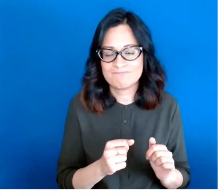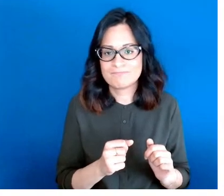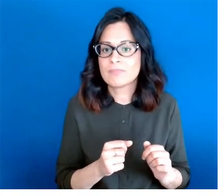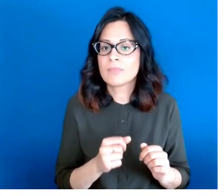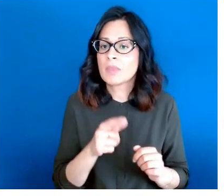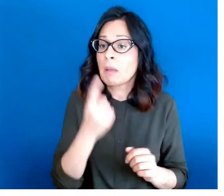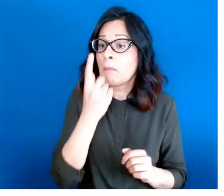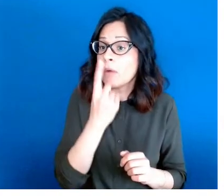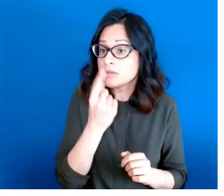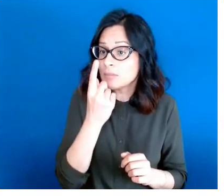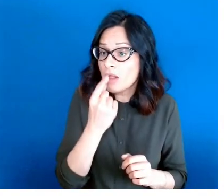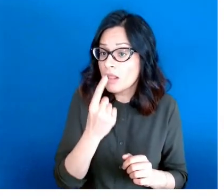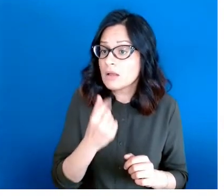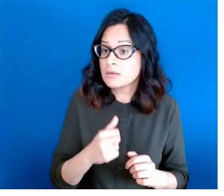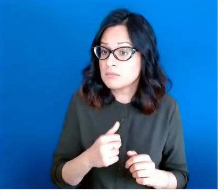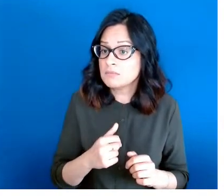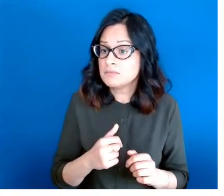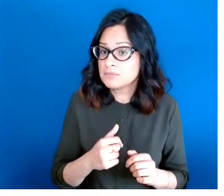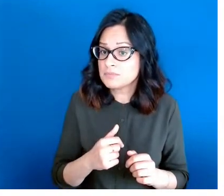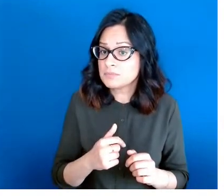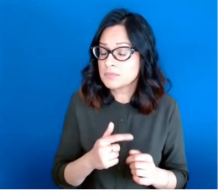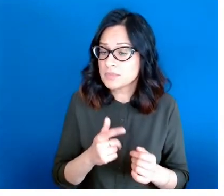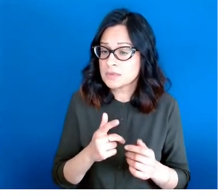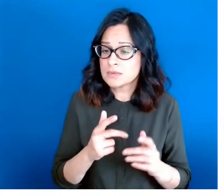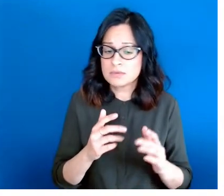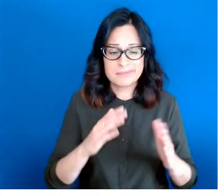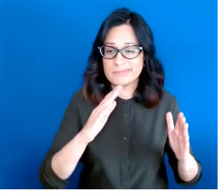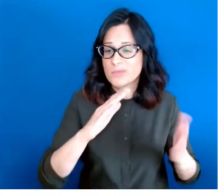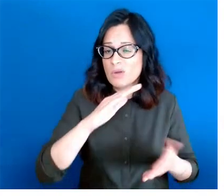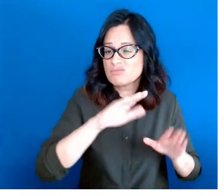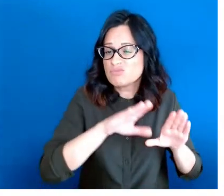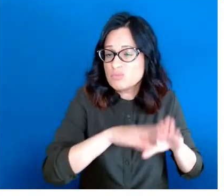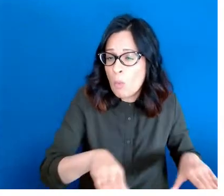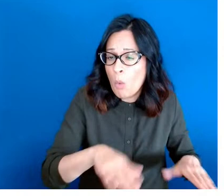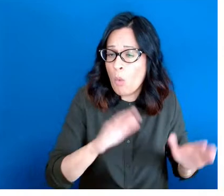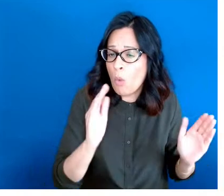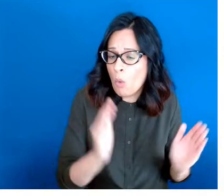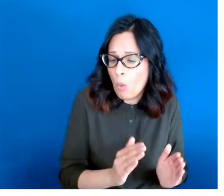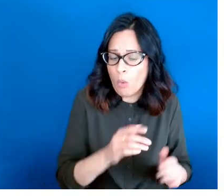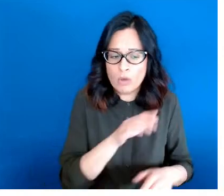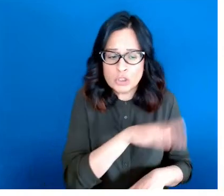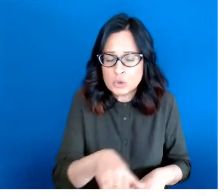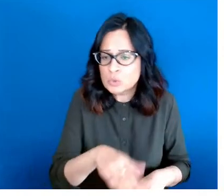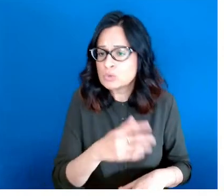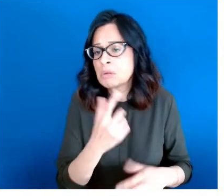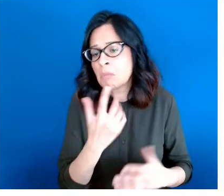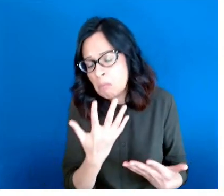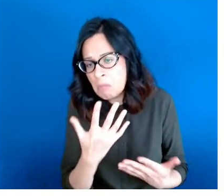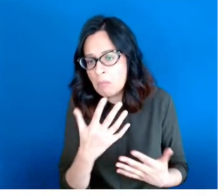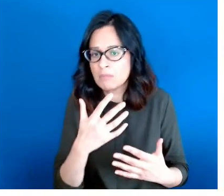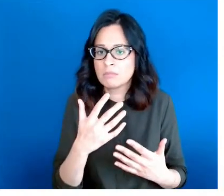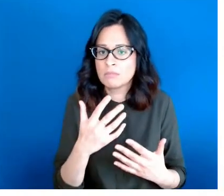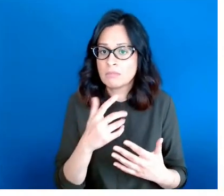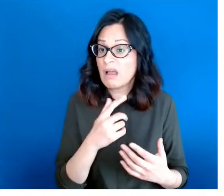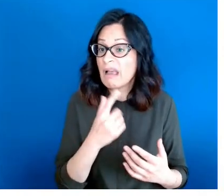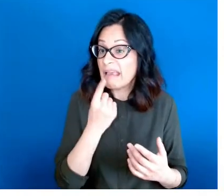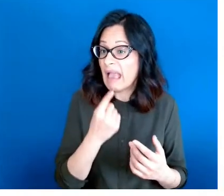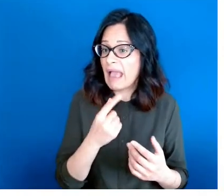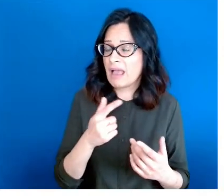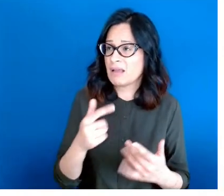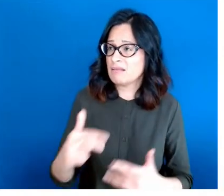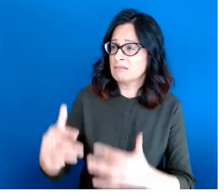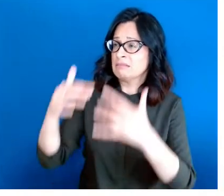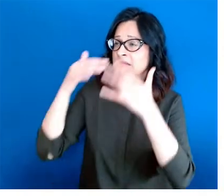that really small children do have responses, for example, to pollen in the